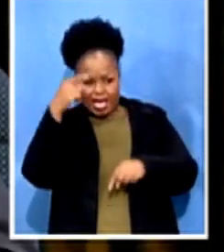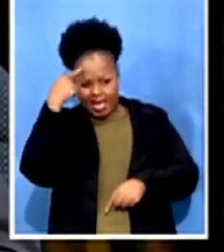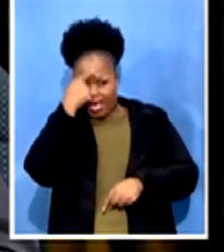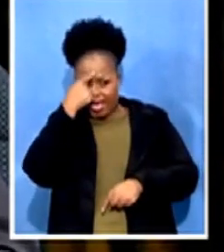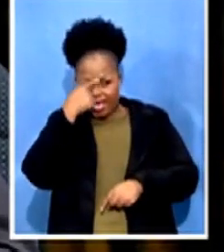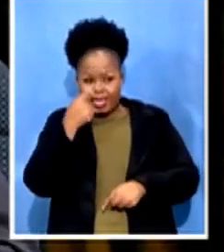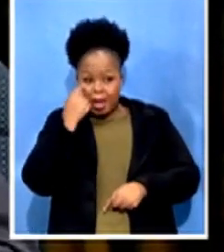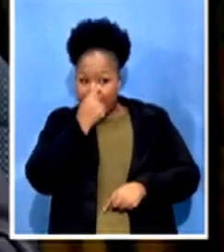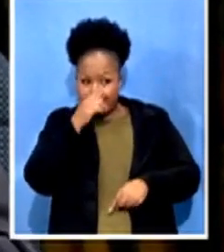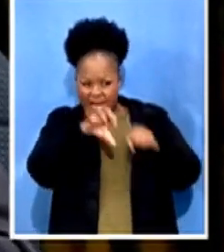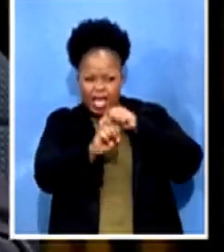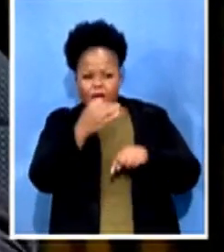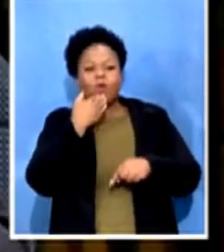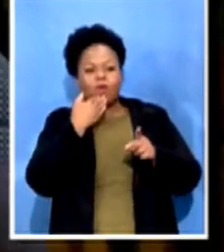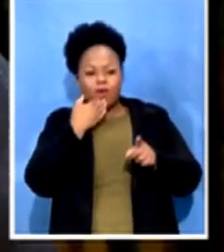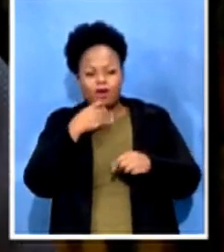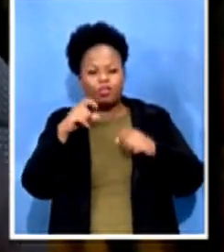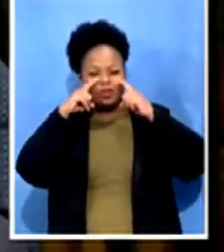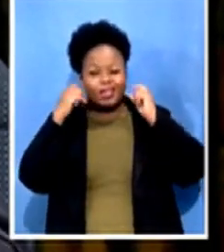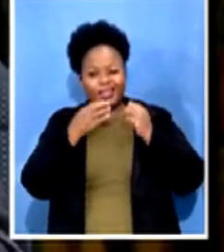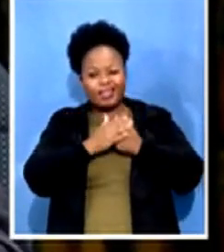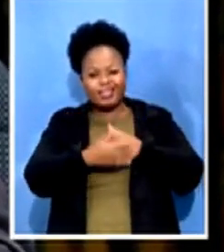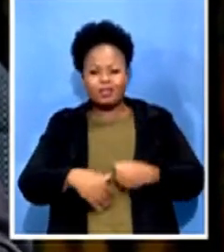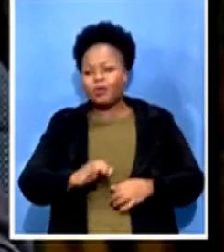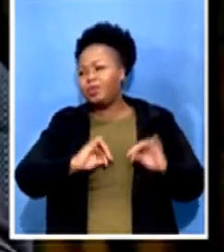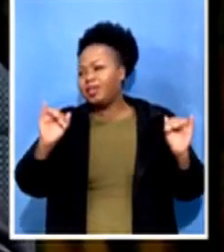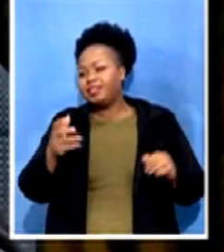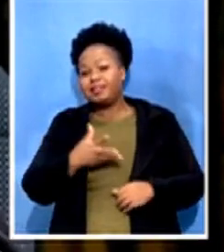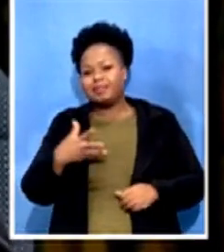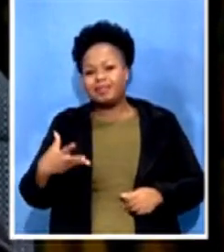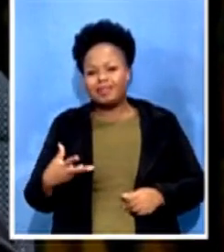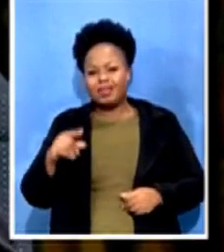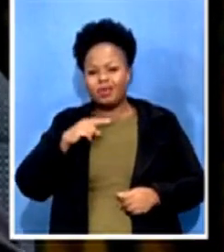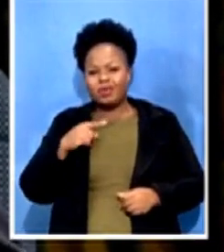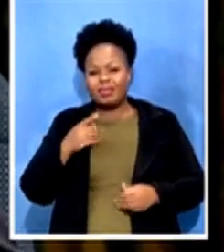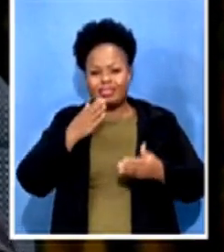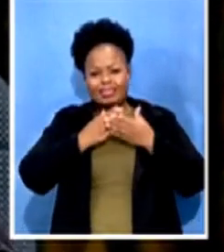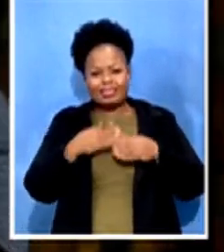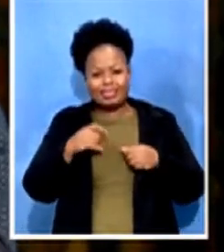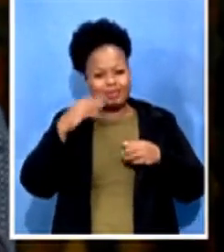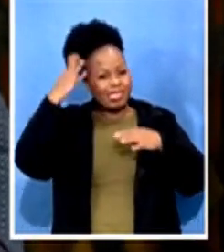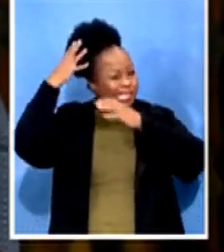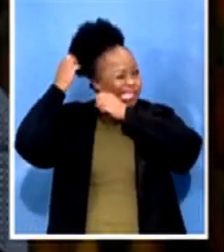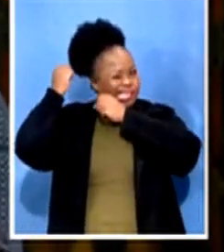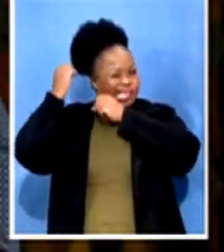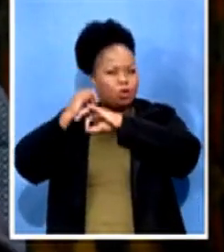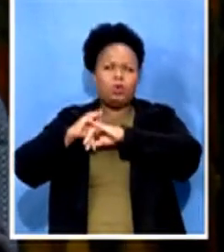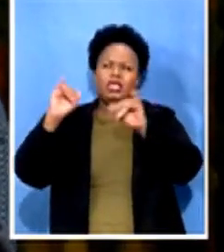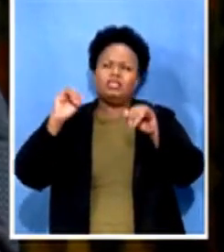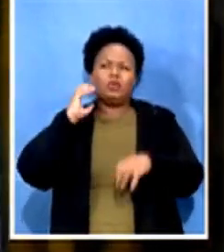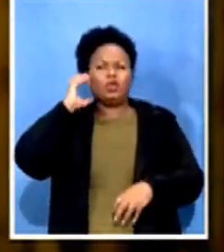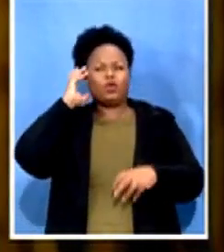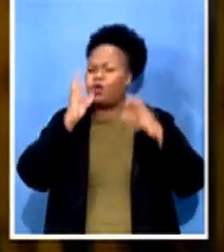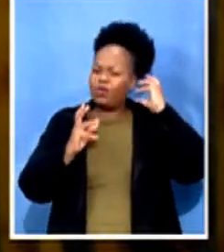worse mama when they decide to pass a and then you end up end up with a very limited scope